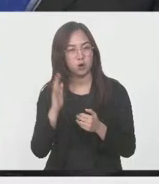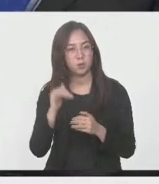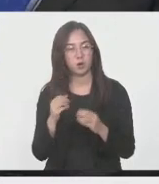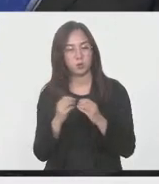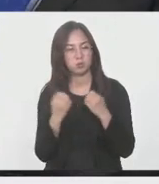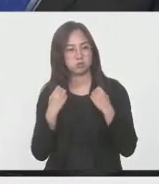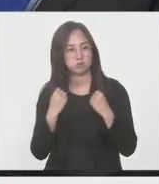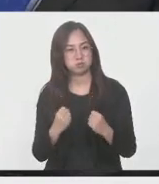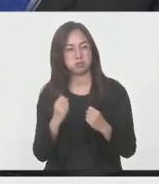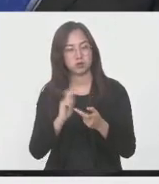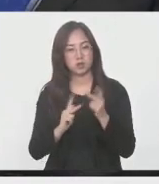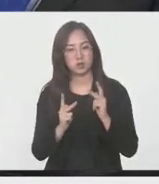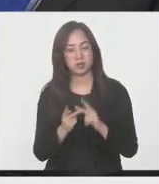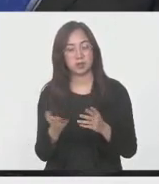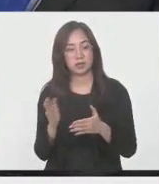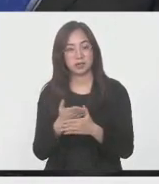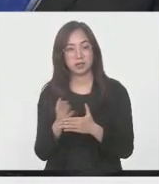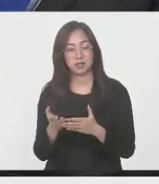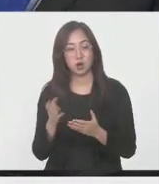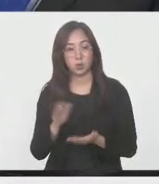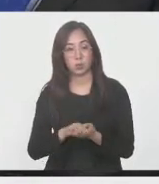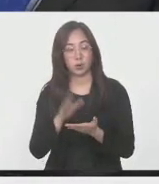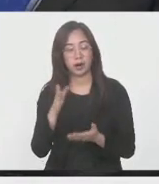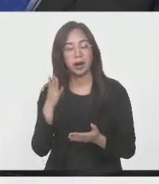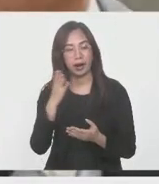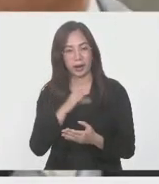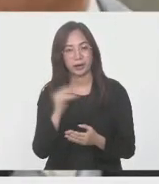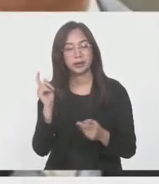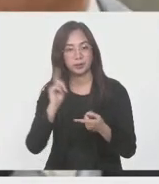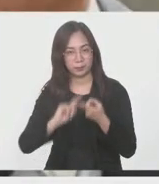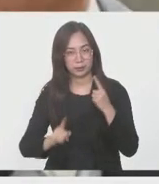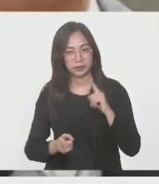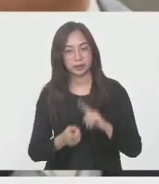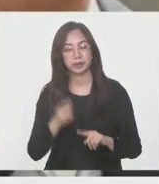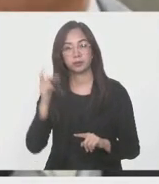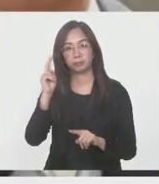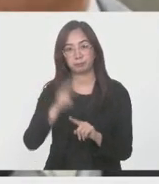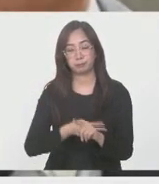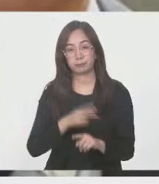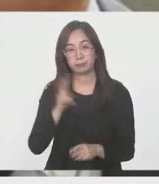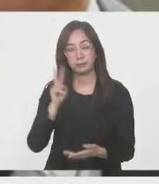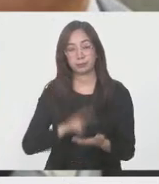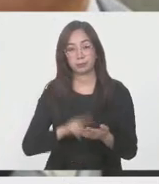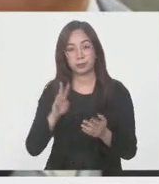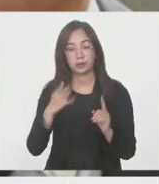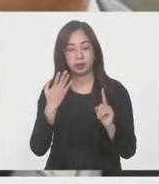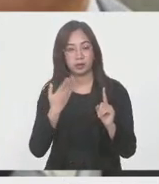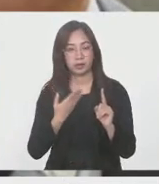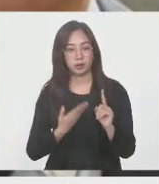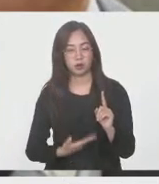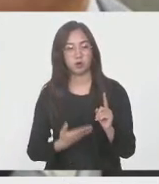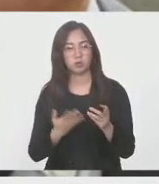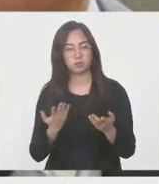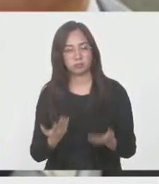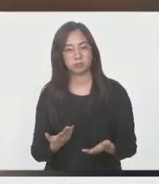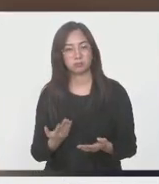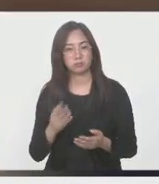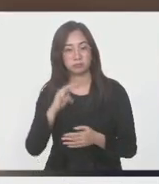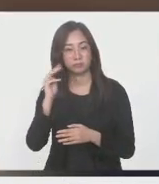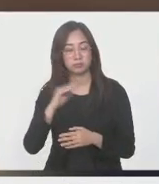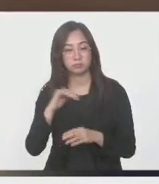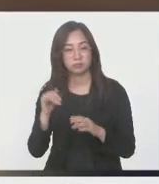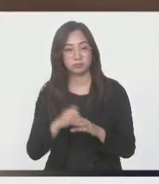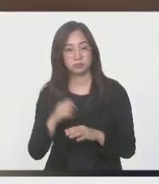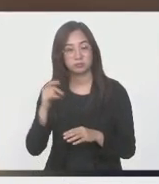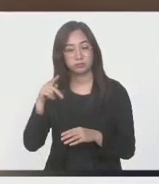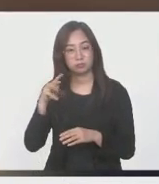shared prosperity, and enduring friendship. In November of 2024, the new ambassador was notably in Manila, joining Prime Minister